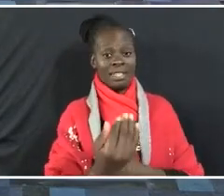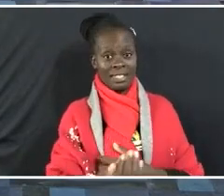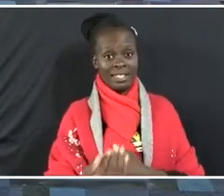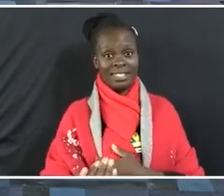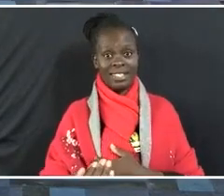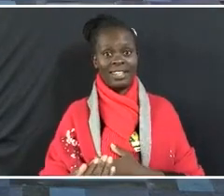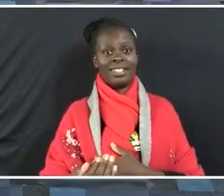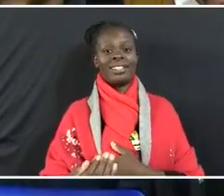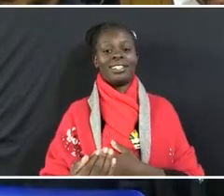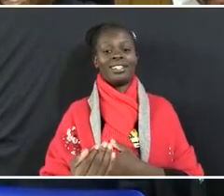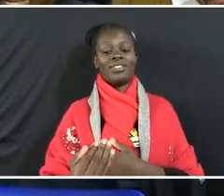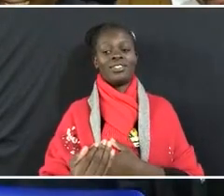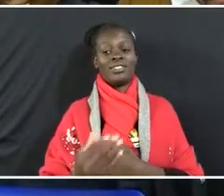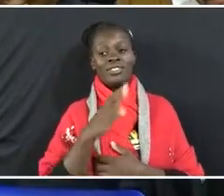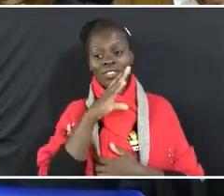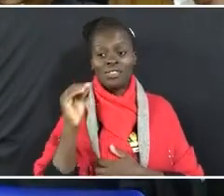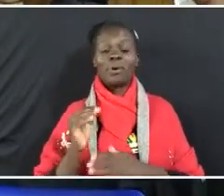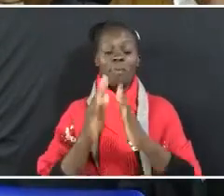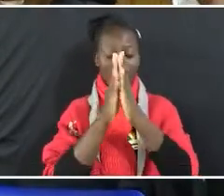go?